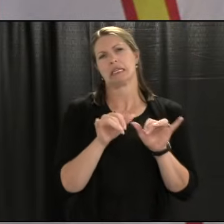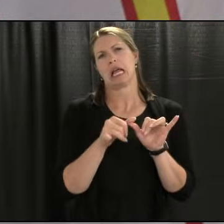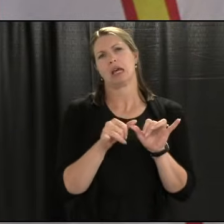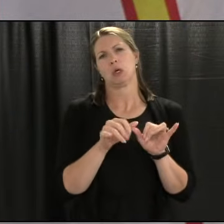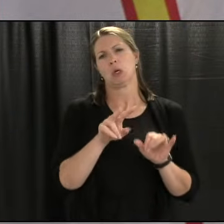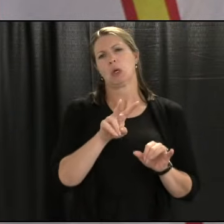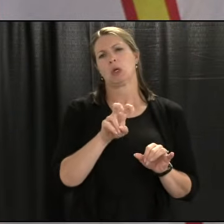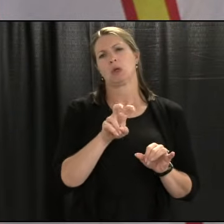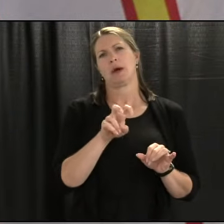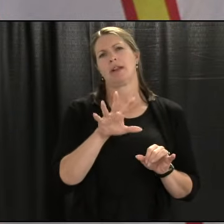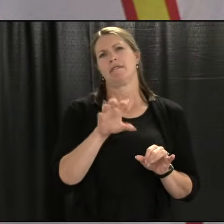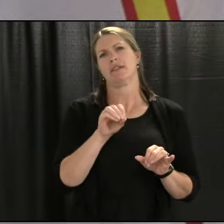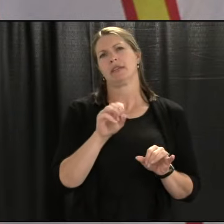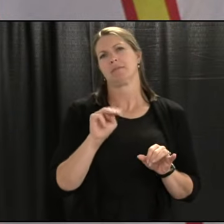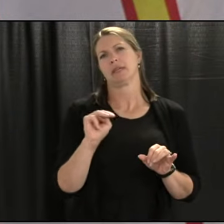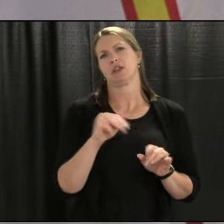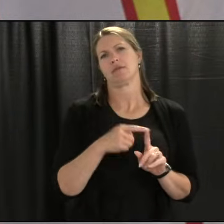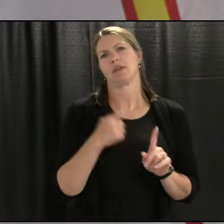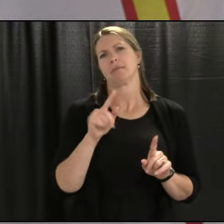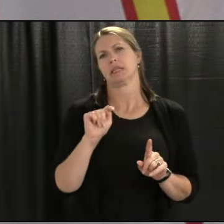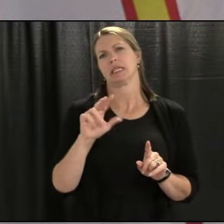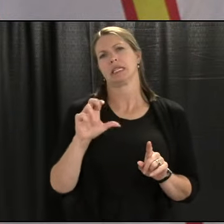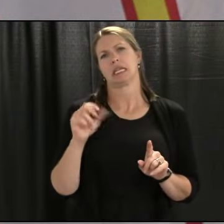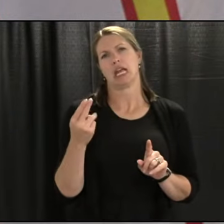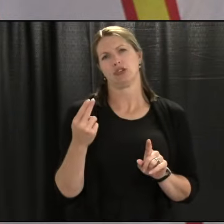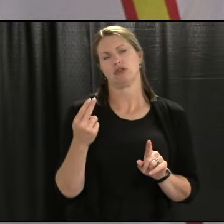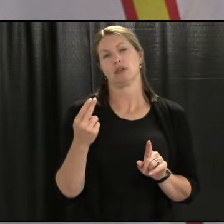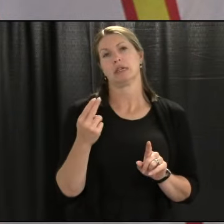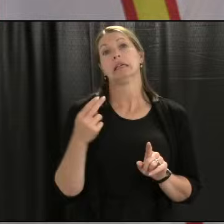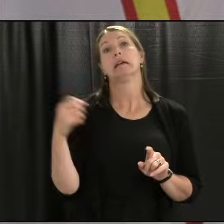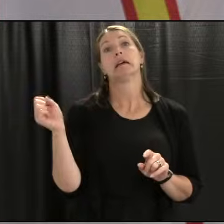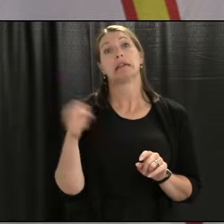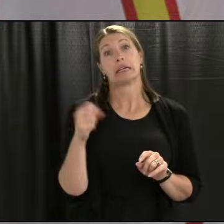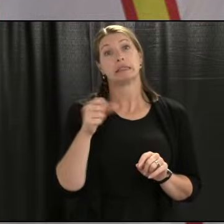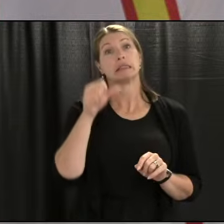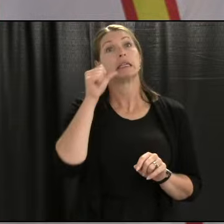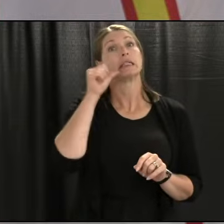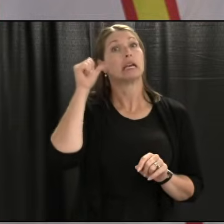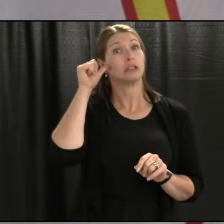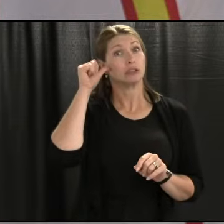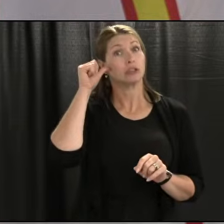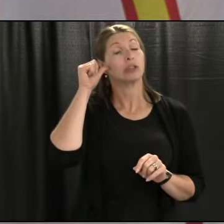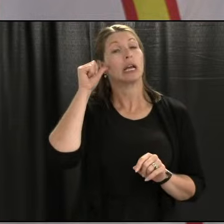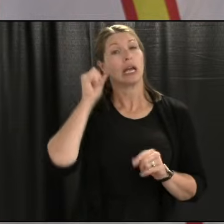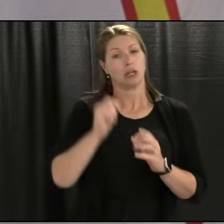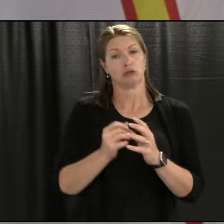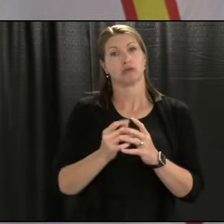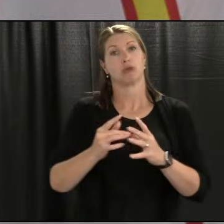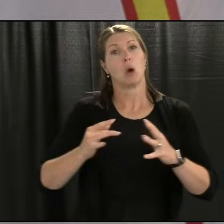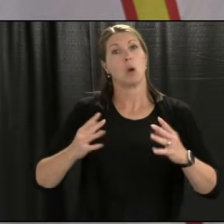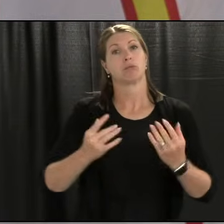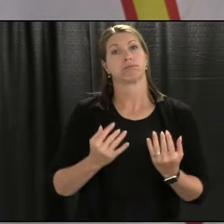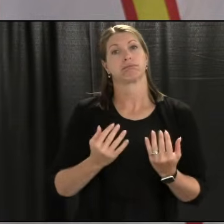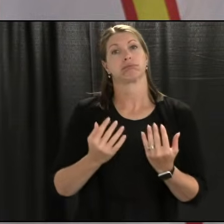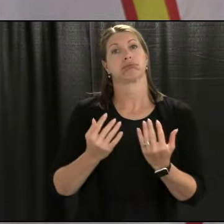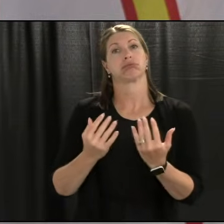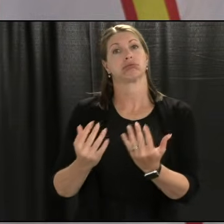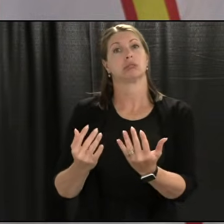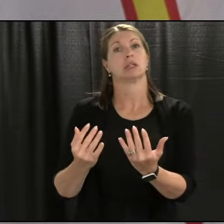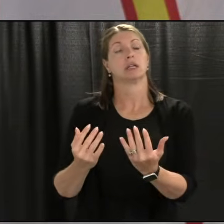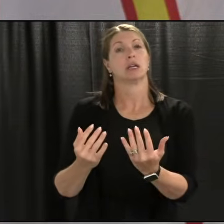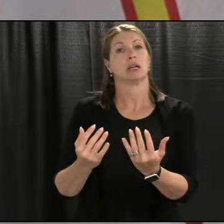250 meters from the Trans-Canada Highway. It did grow, of course, throughout the day yesterday on the northern edge, which resulted in the evacuation